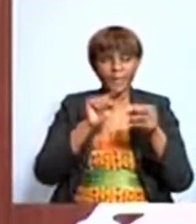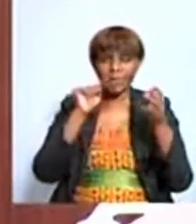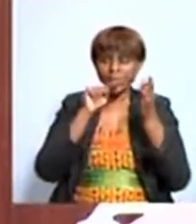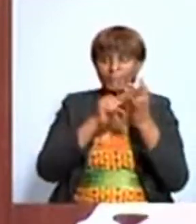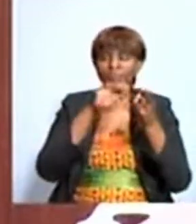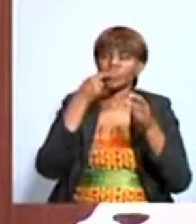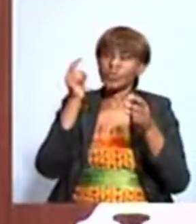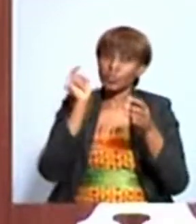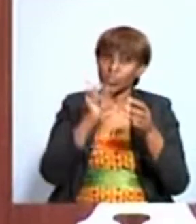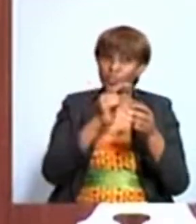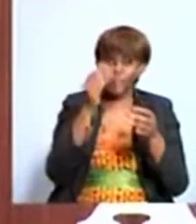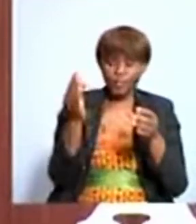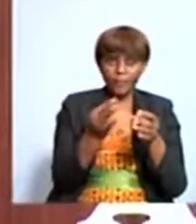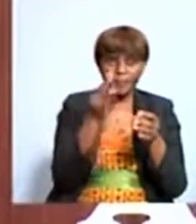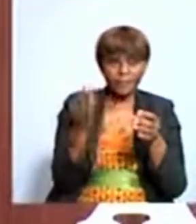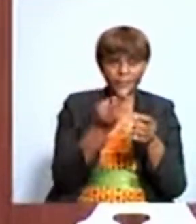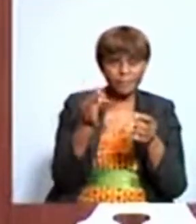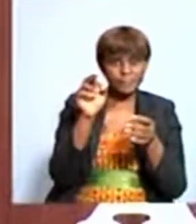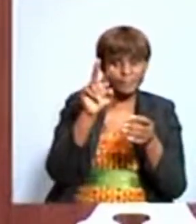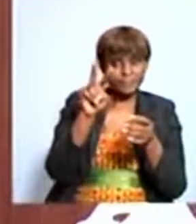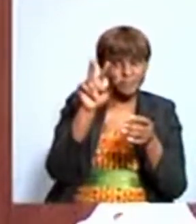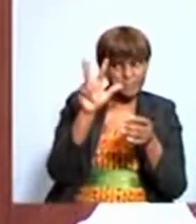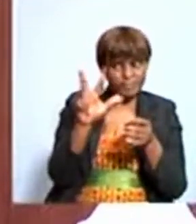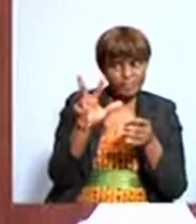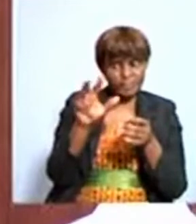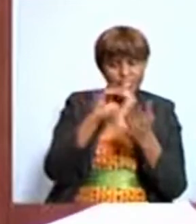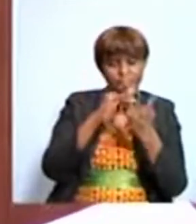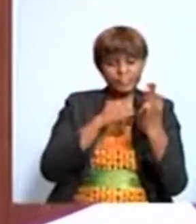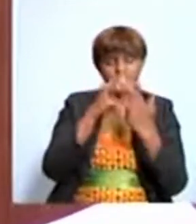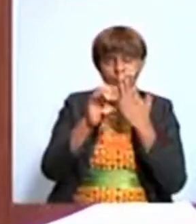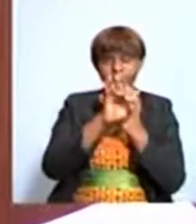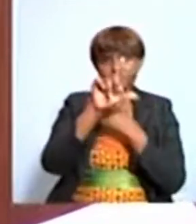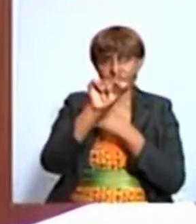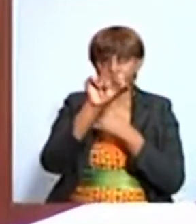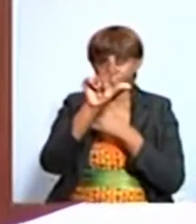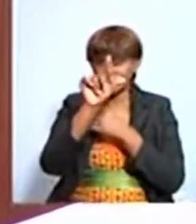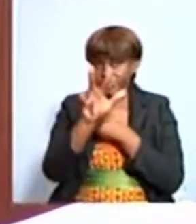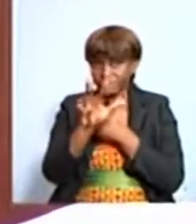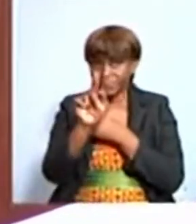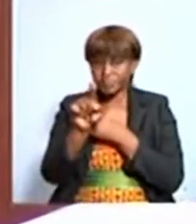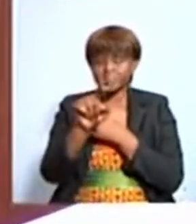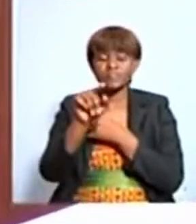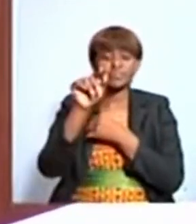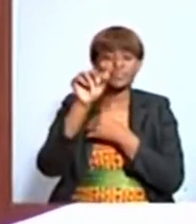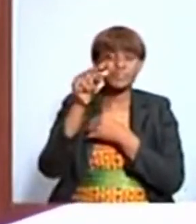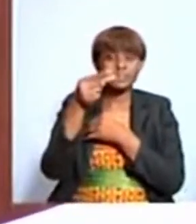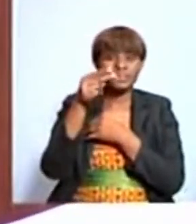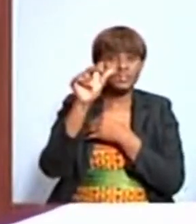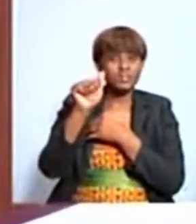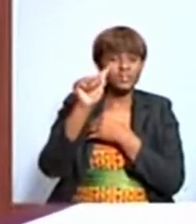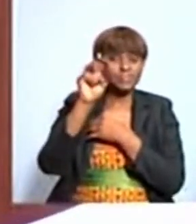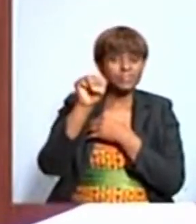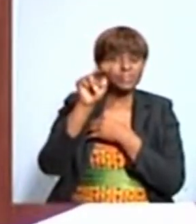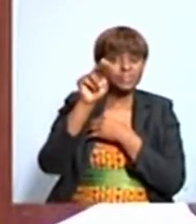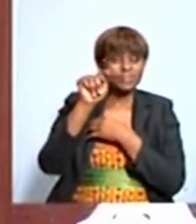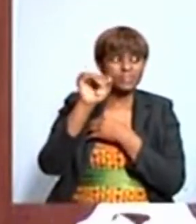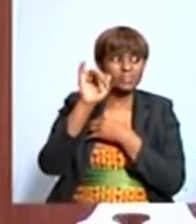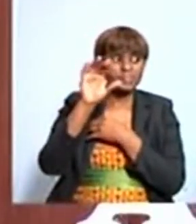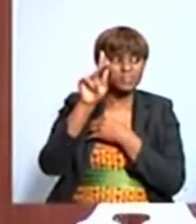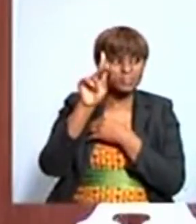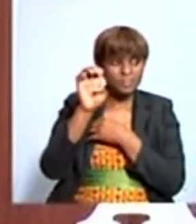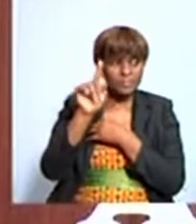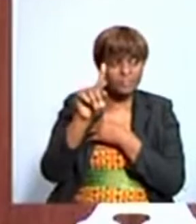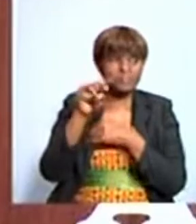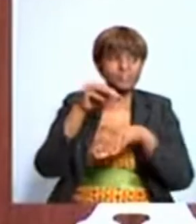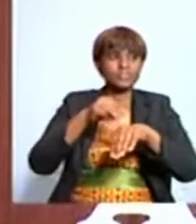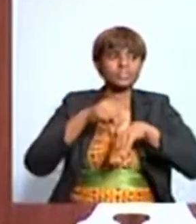order raised on Friday, 23rd June 2023 by Mr. Oliver Mutike, Member of Parliament for Mongo